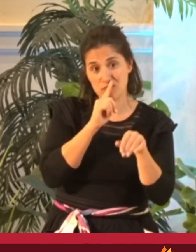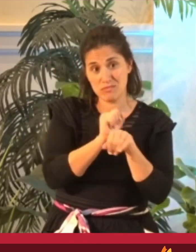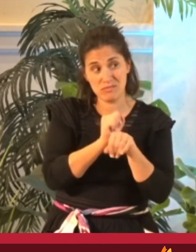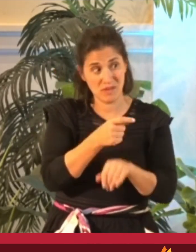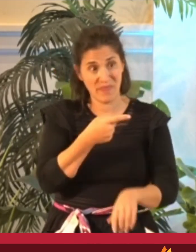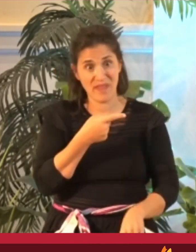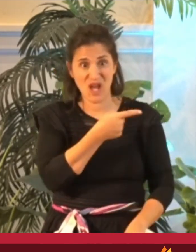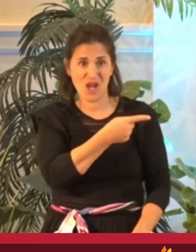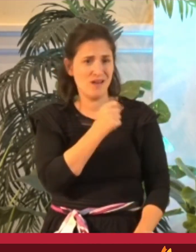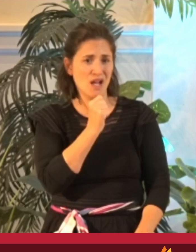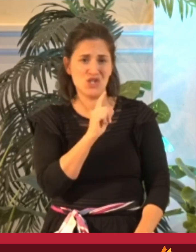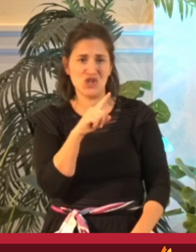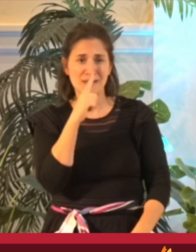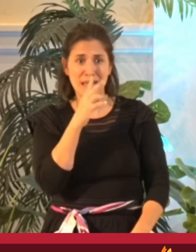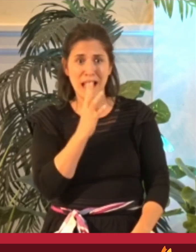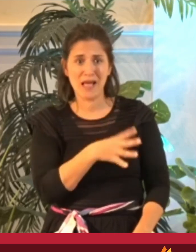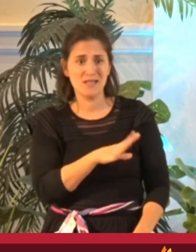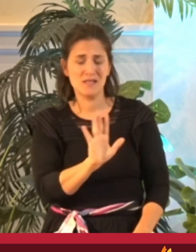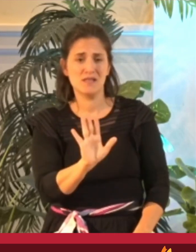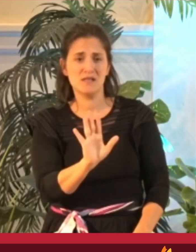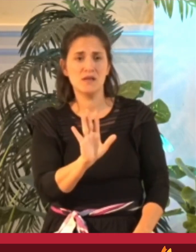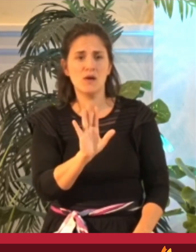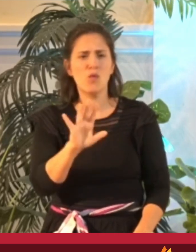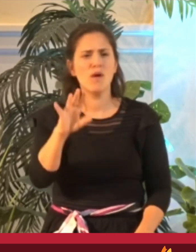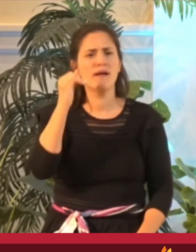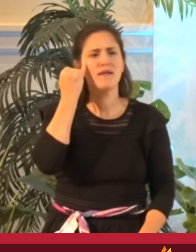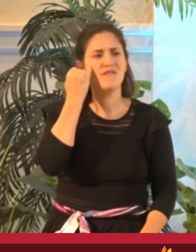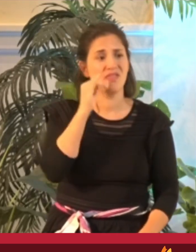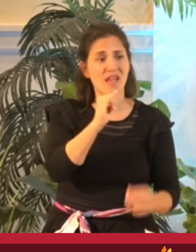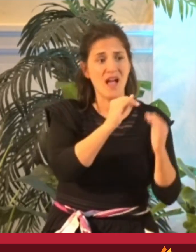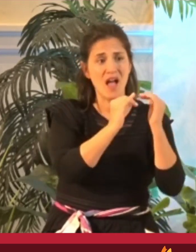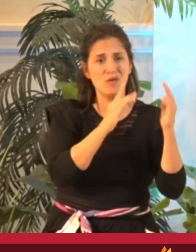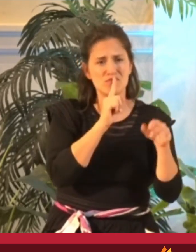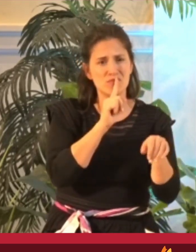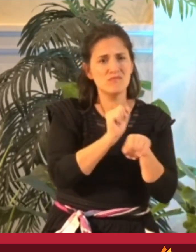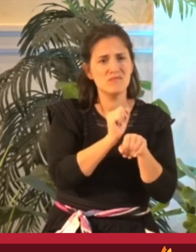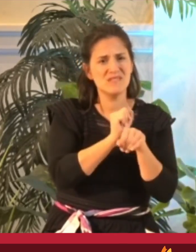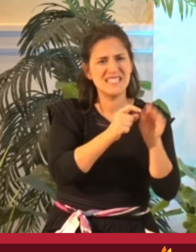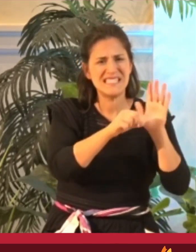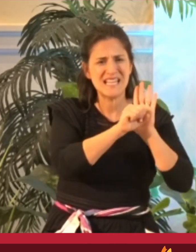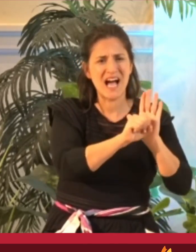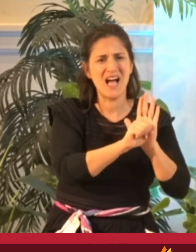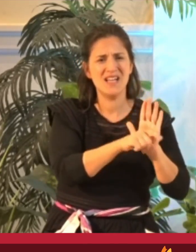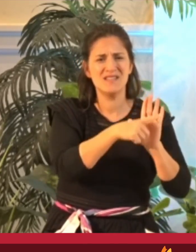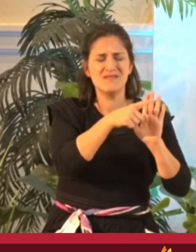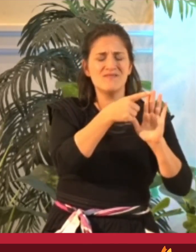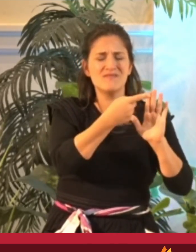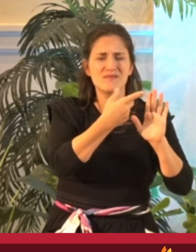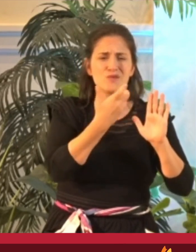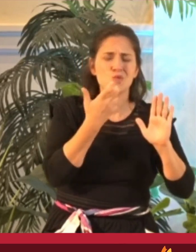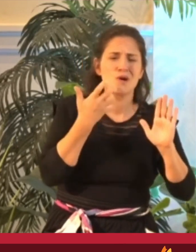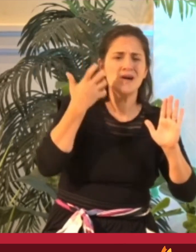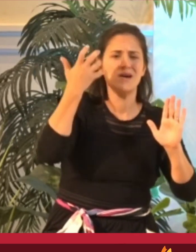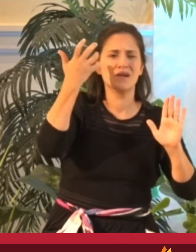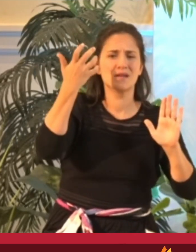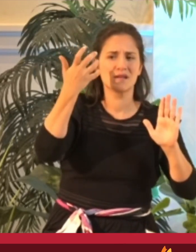being neglected? What if it was a silent cry for